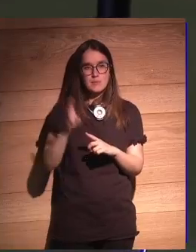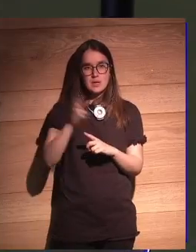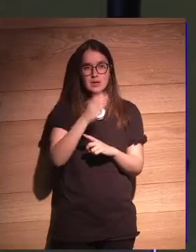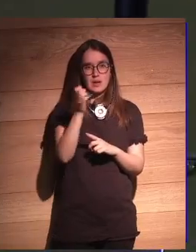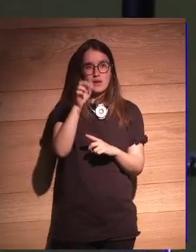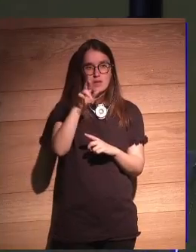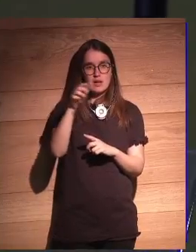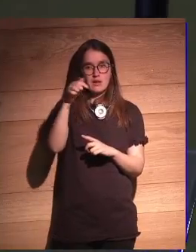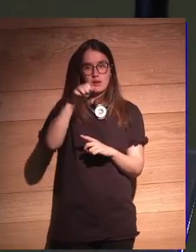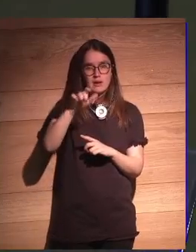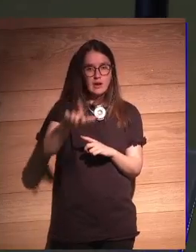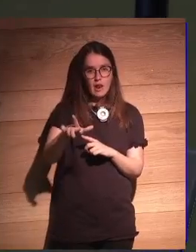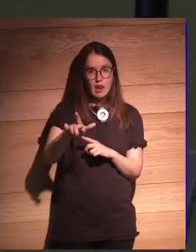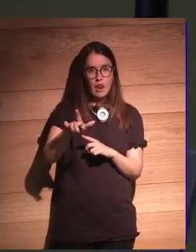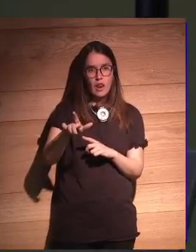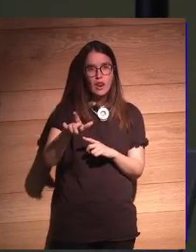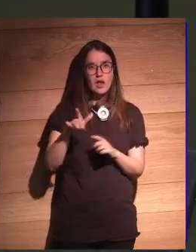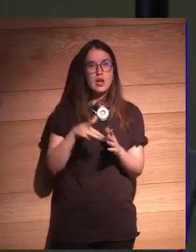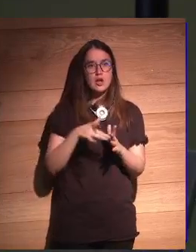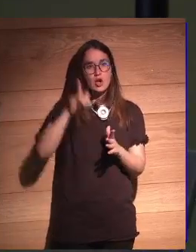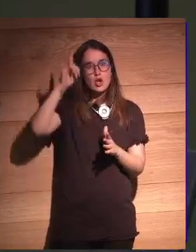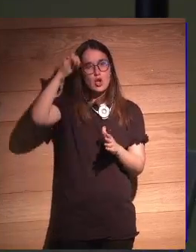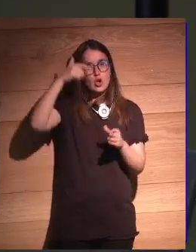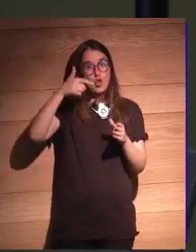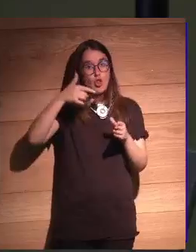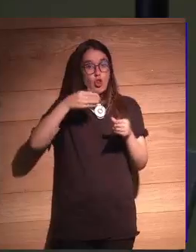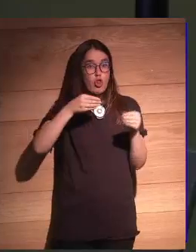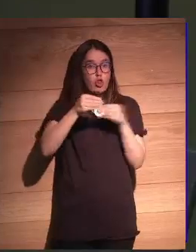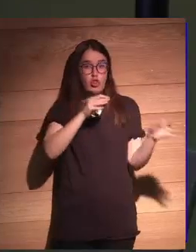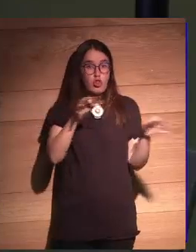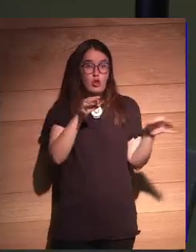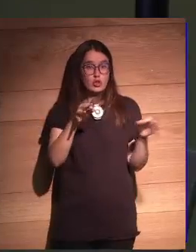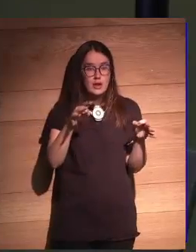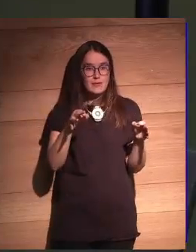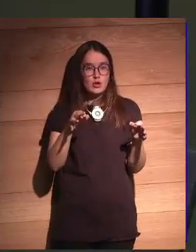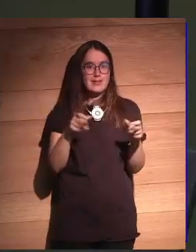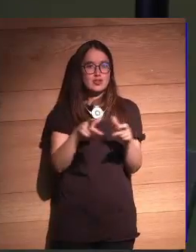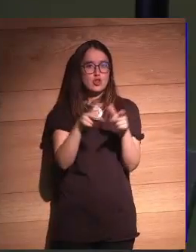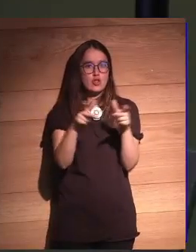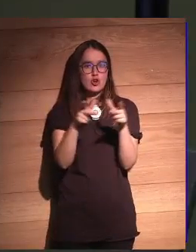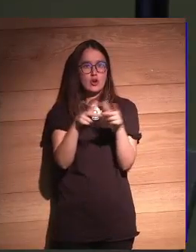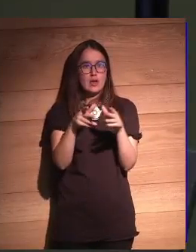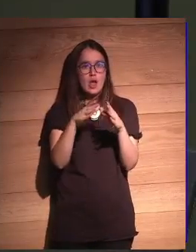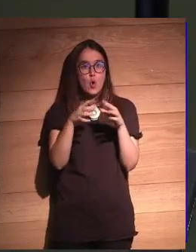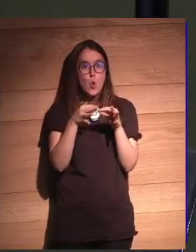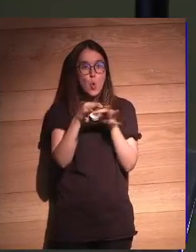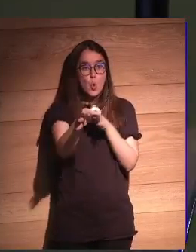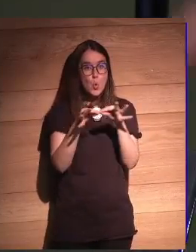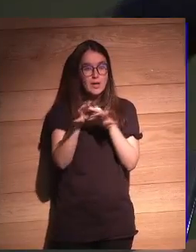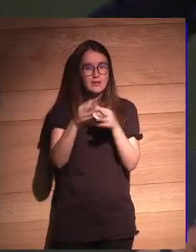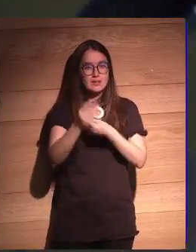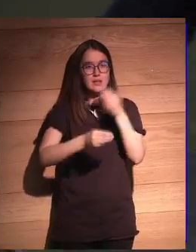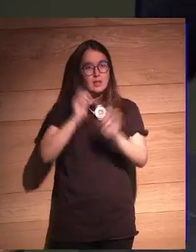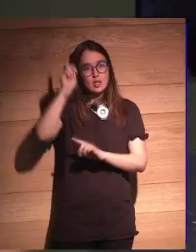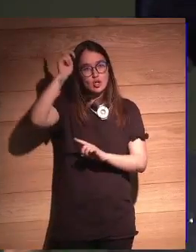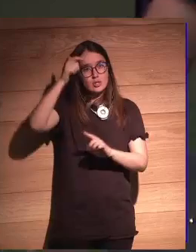be here with us, but we will also have Javier Gil, who is studying a PhD in